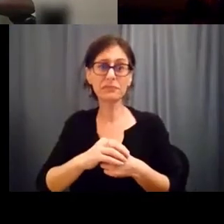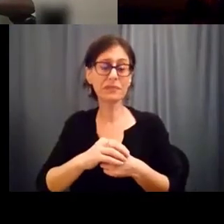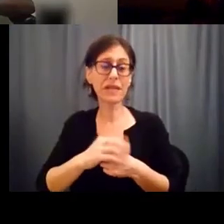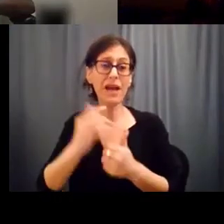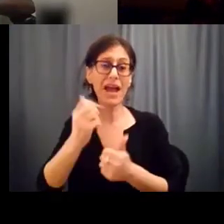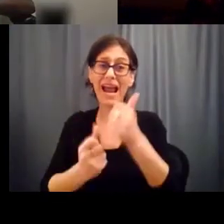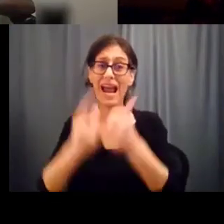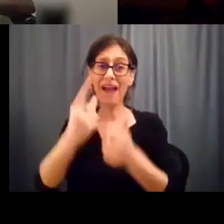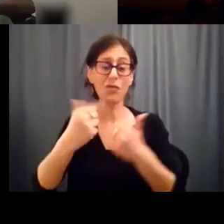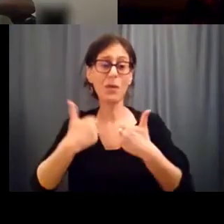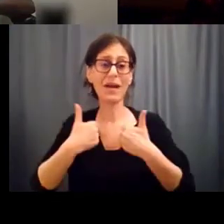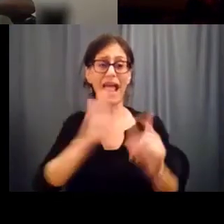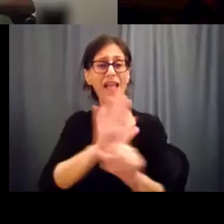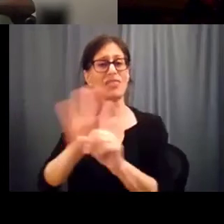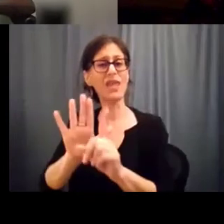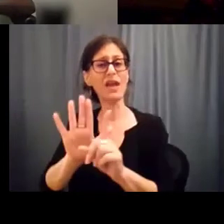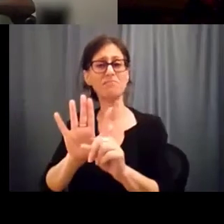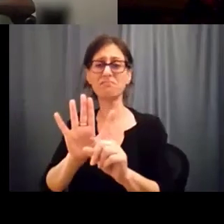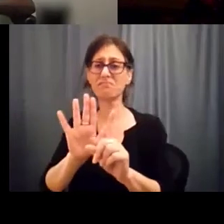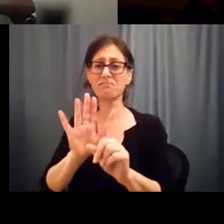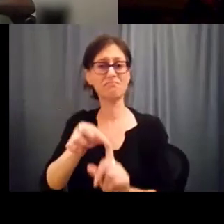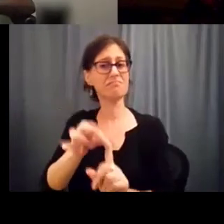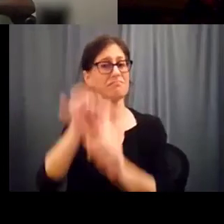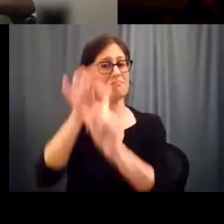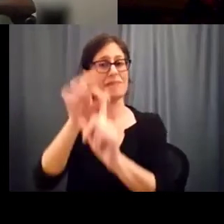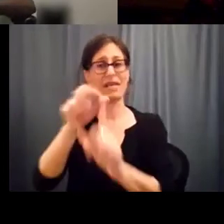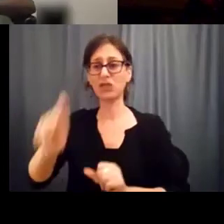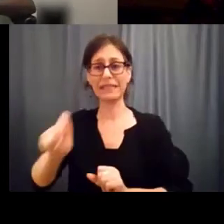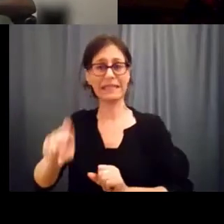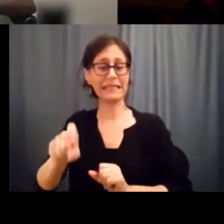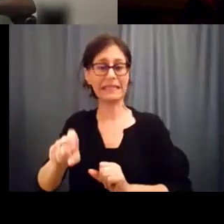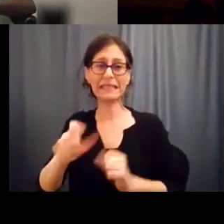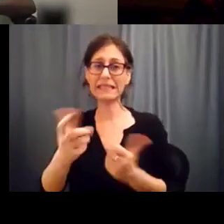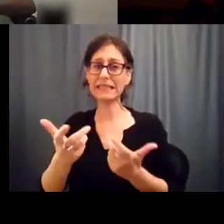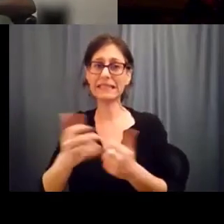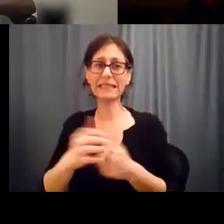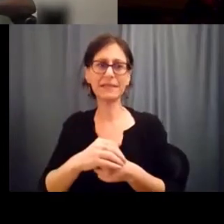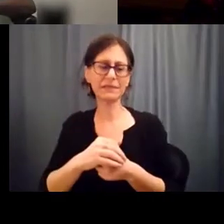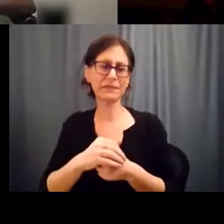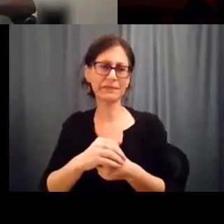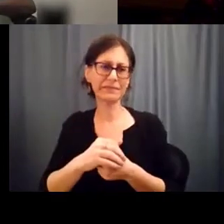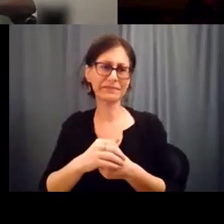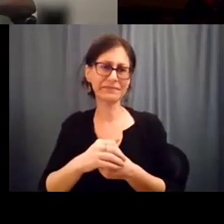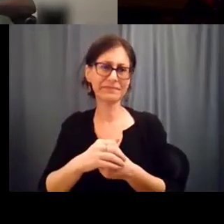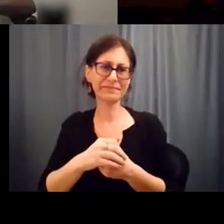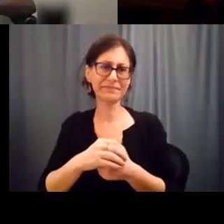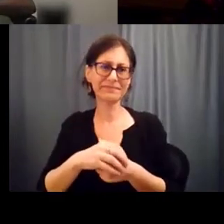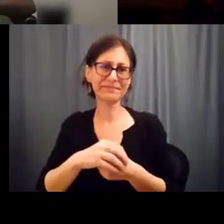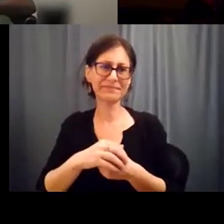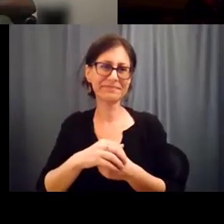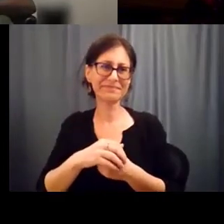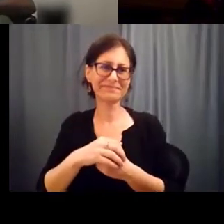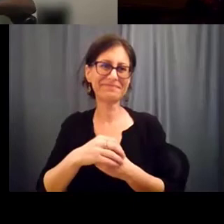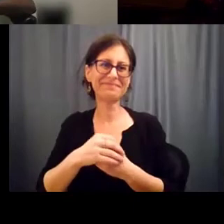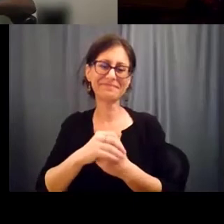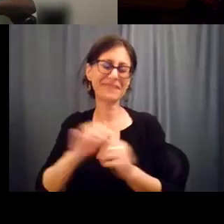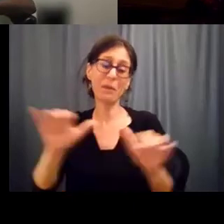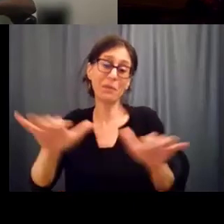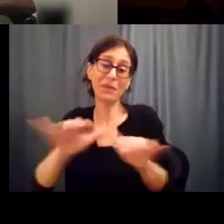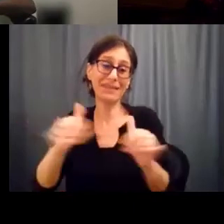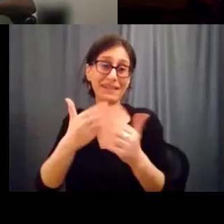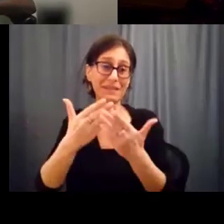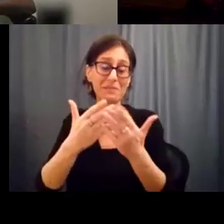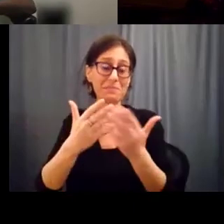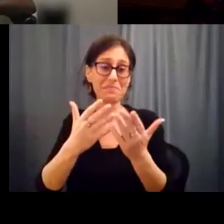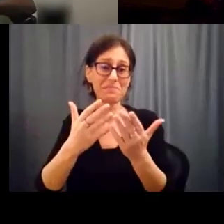everyone has their own needs. And we, you know, we are in Vermont, so Yeah. that